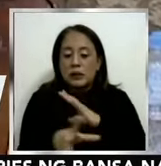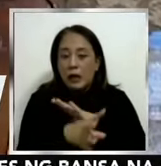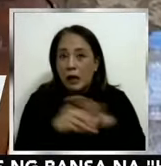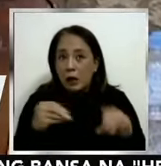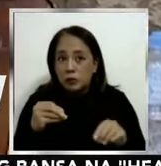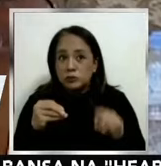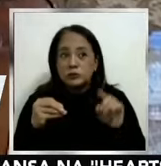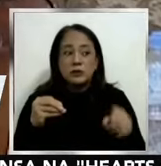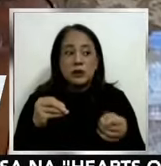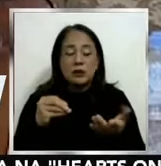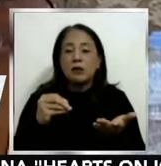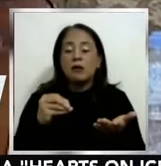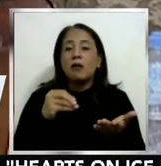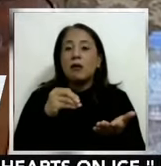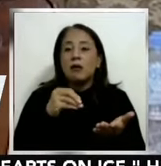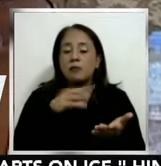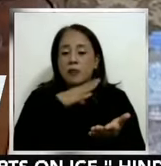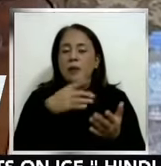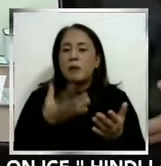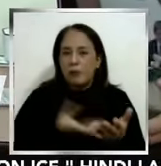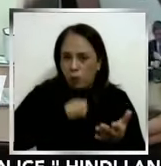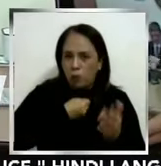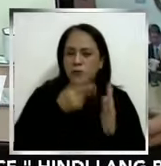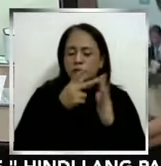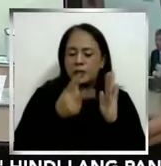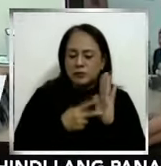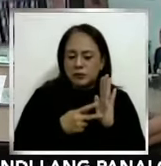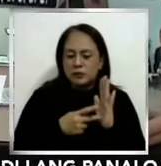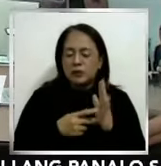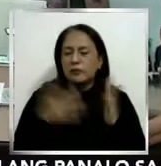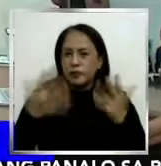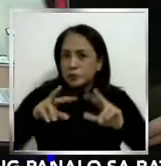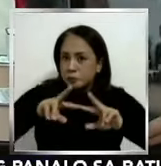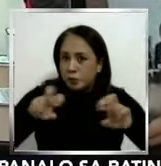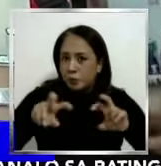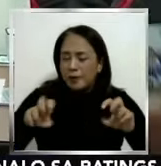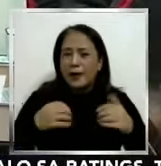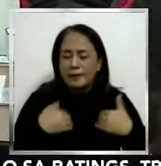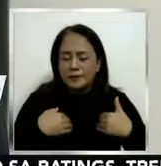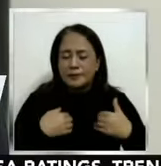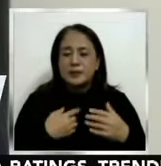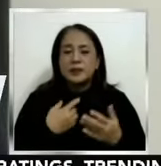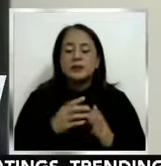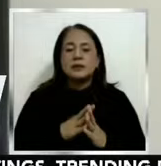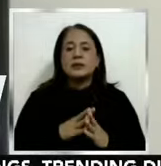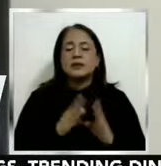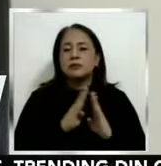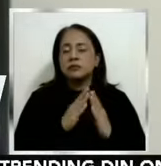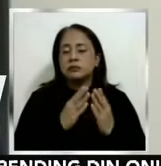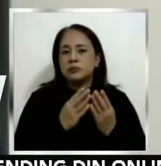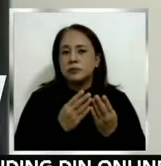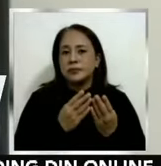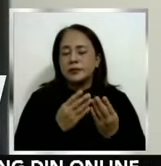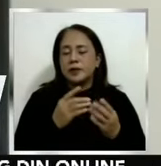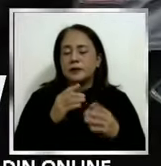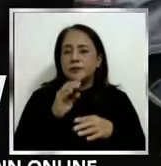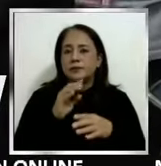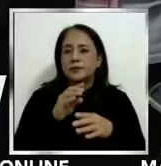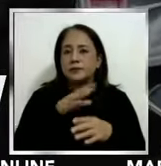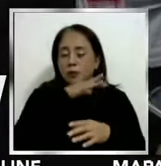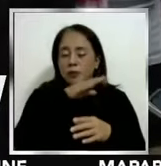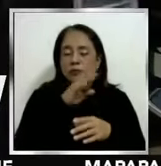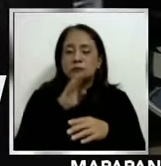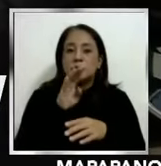come up with our own policies that is well-studied. Ayon sa Bureau of Animal Industry, may kapangyarihan ng lokal na pamahalaan